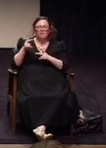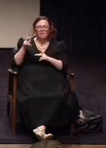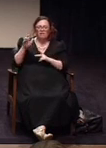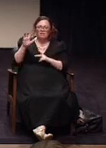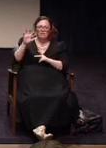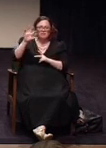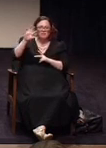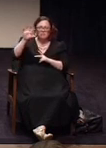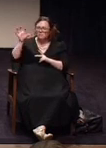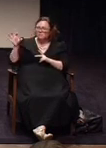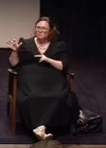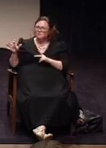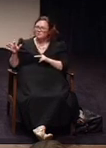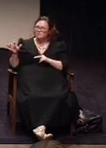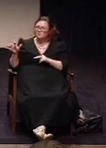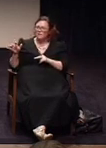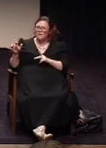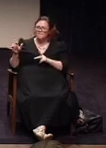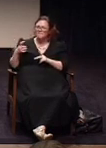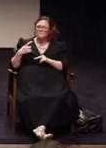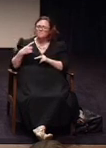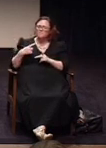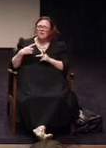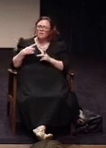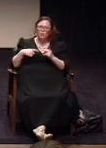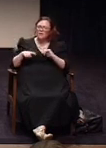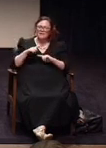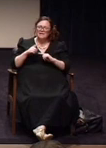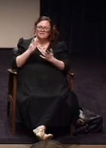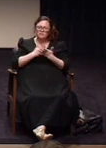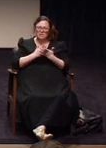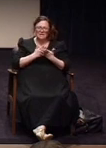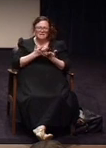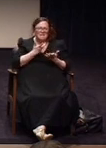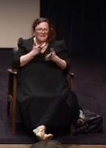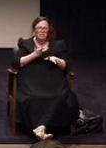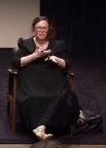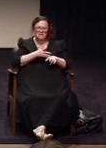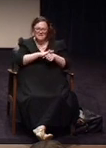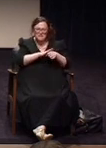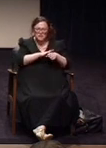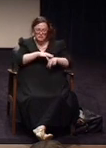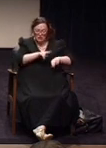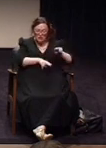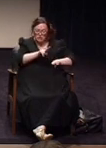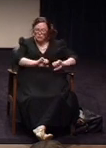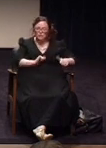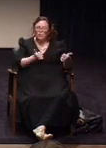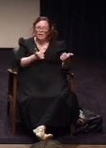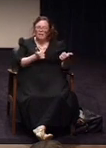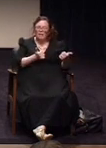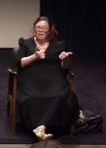the same prioritization, the same judgment on every case. So this is a way,